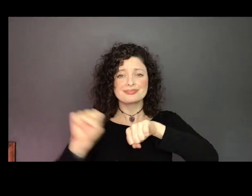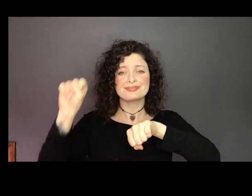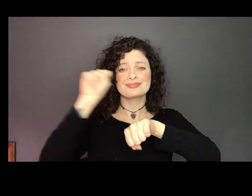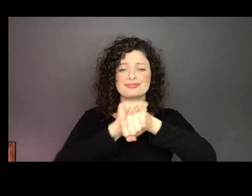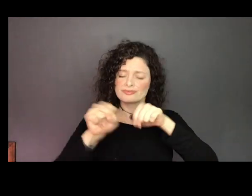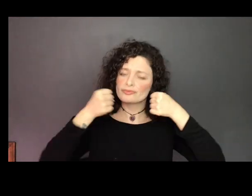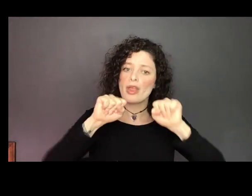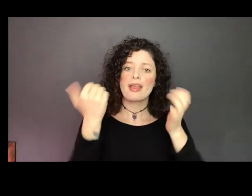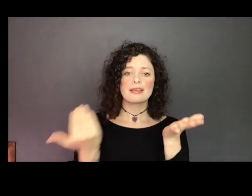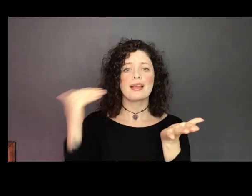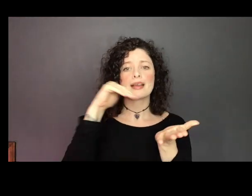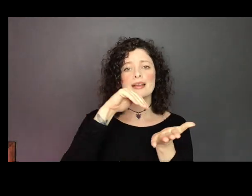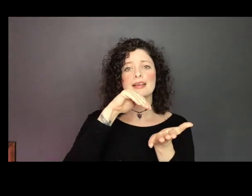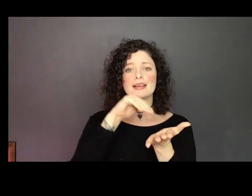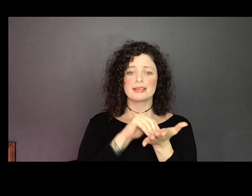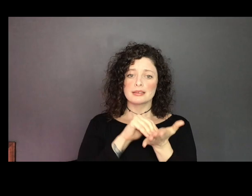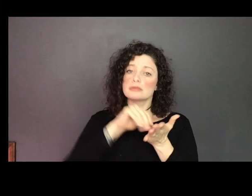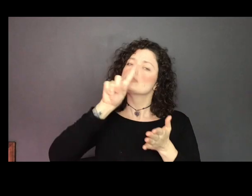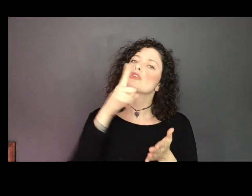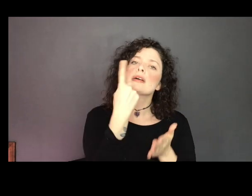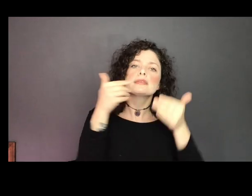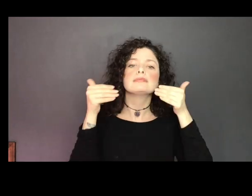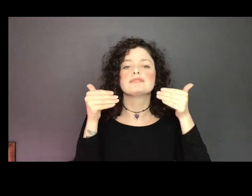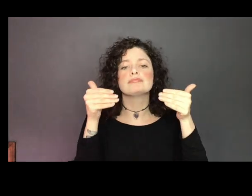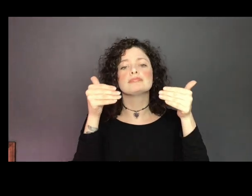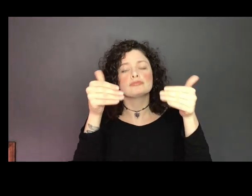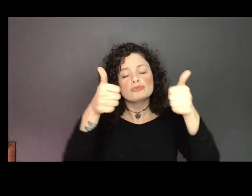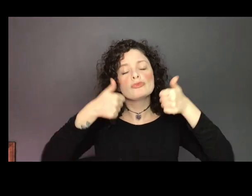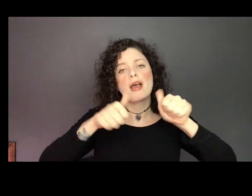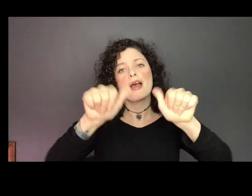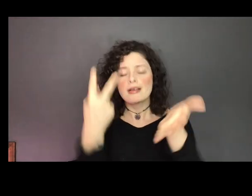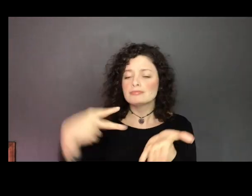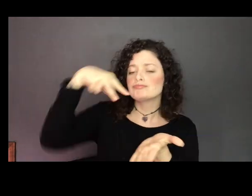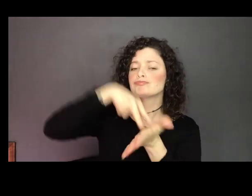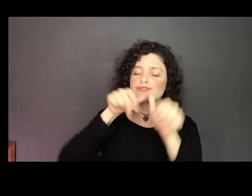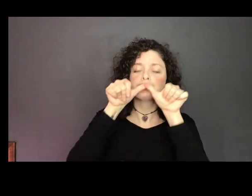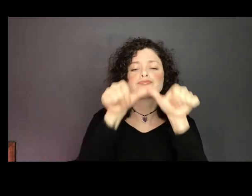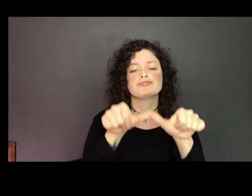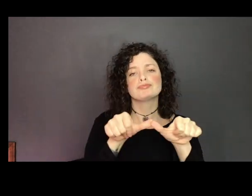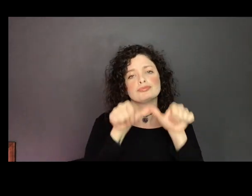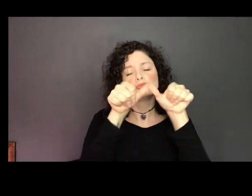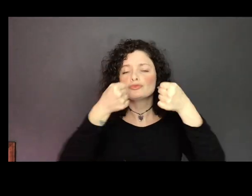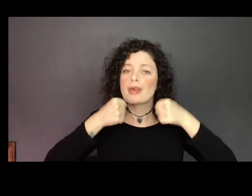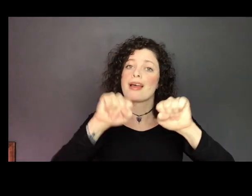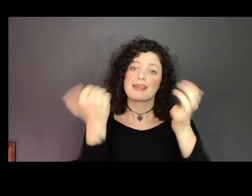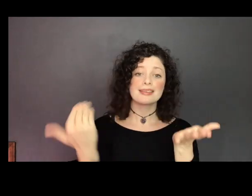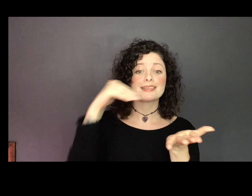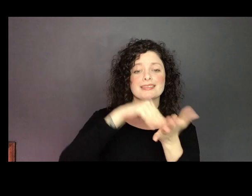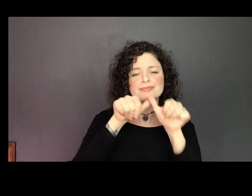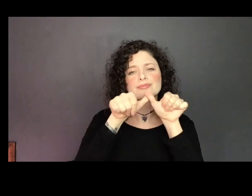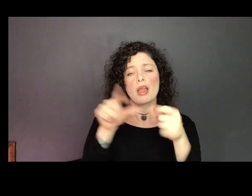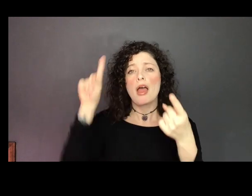and try again. Just try and try and try and try and try and try